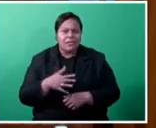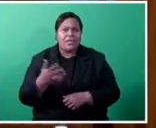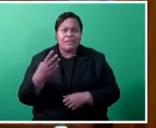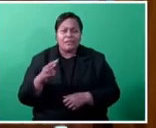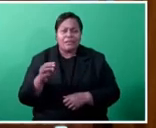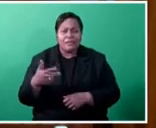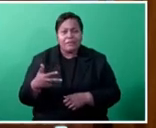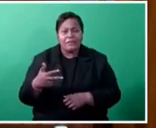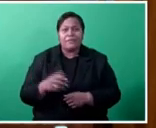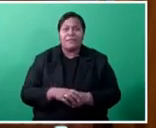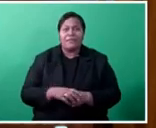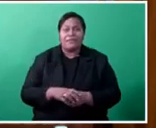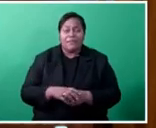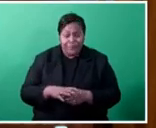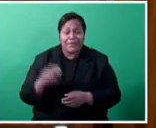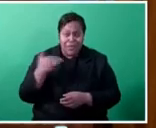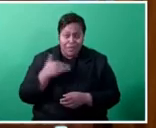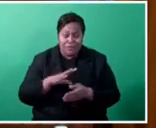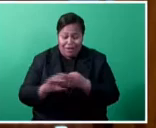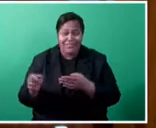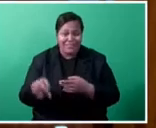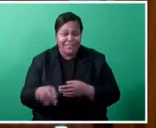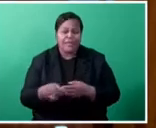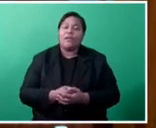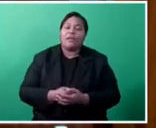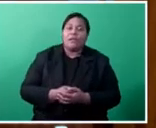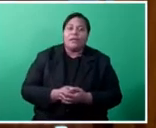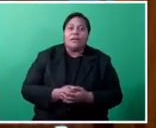members. Nasomo Landowners Trust has received